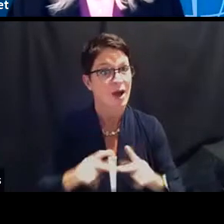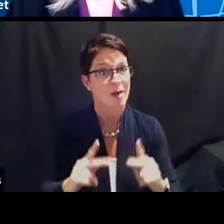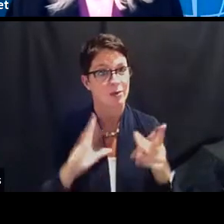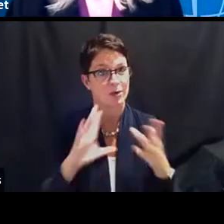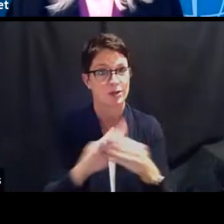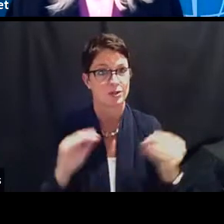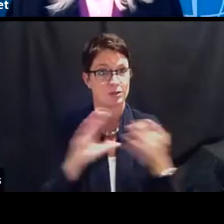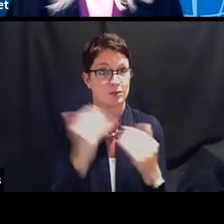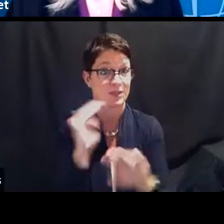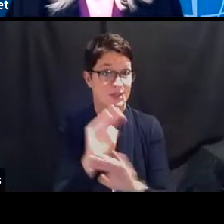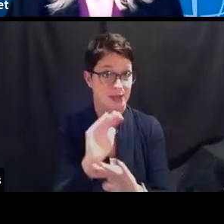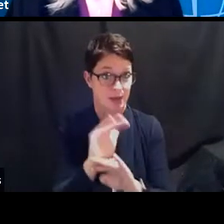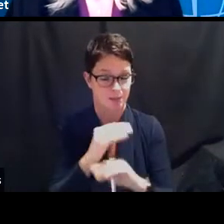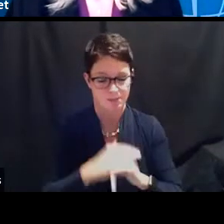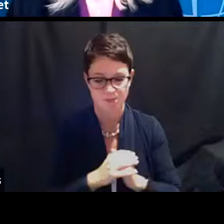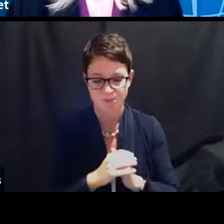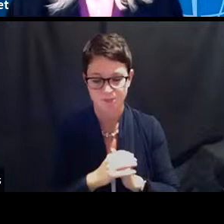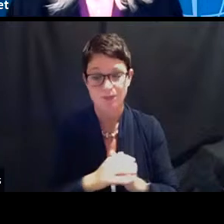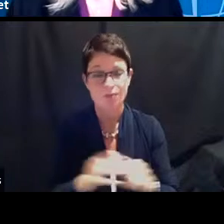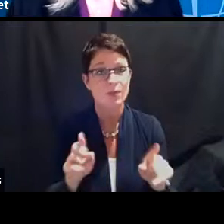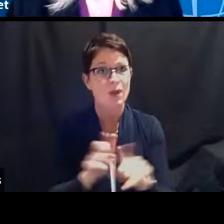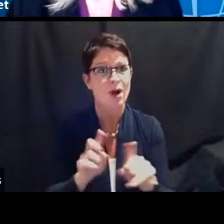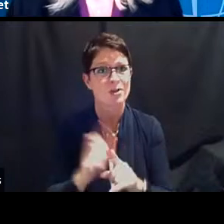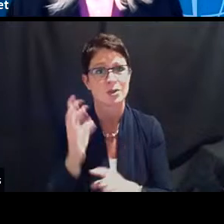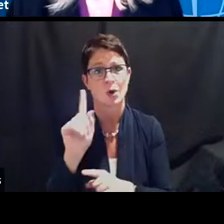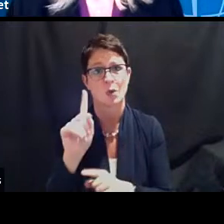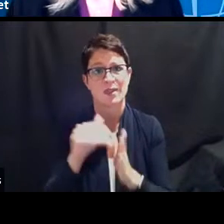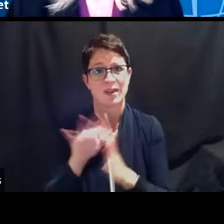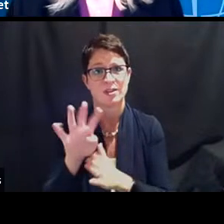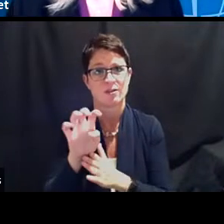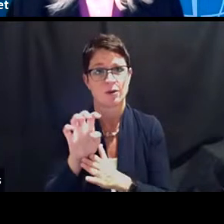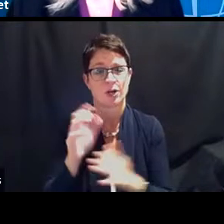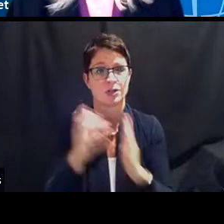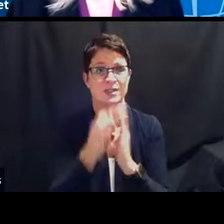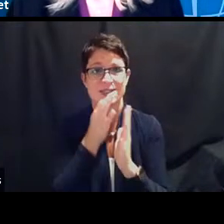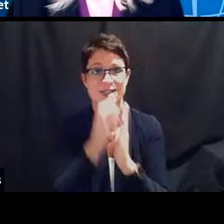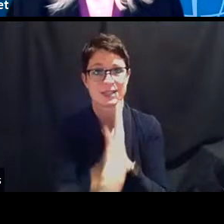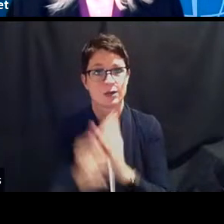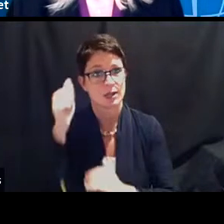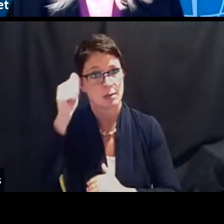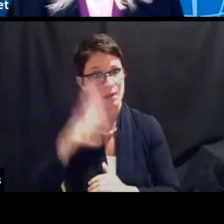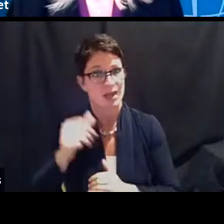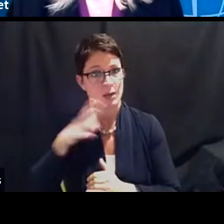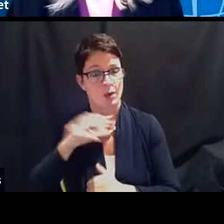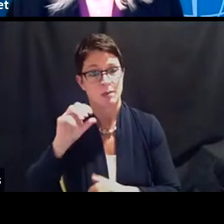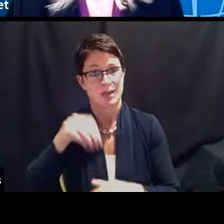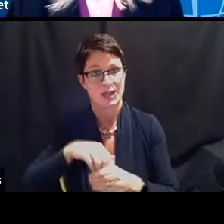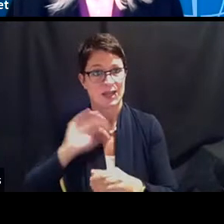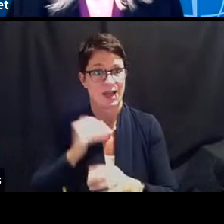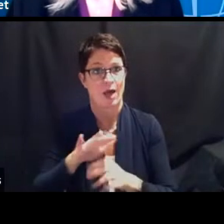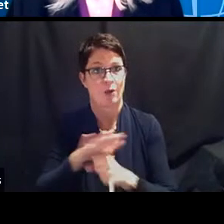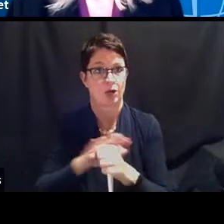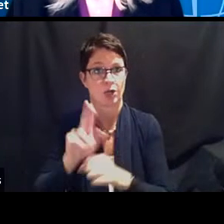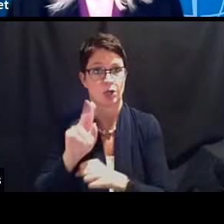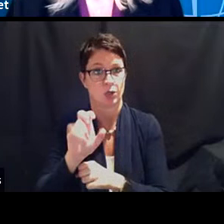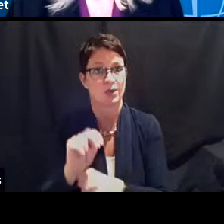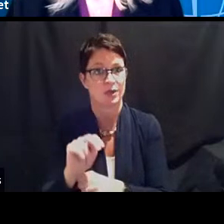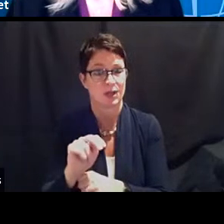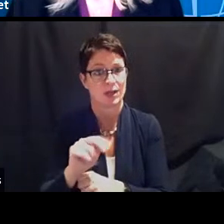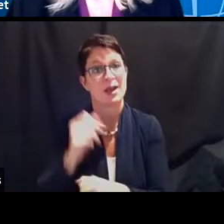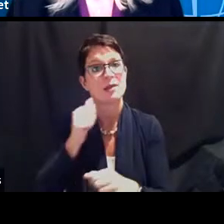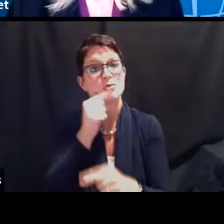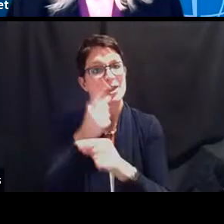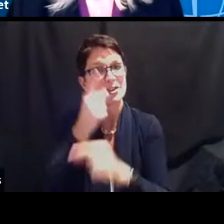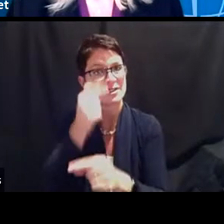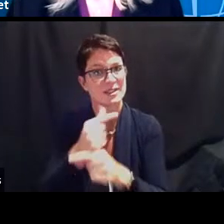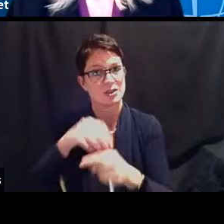add my voice this evening, as well as the 1,400 skilled men and women within IUOE Local 14 and our brothers and sisters